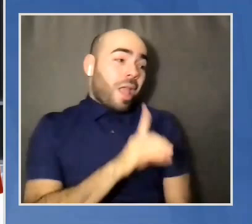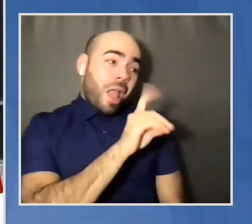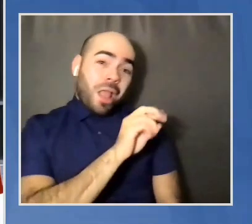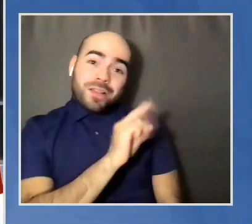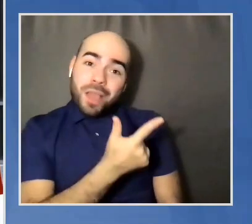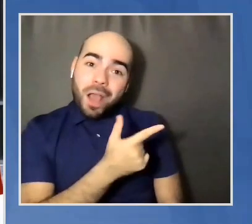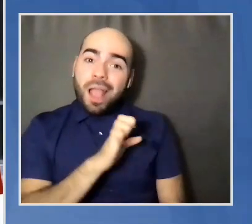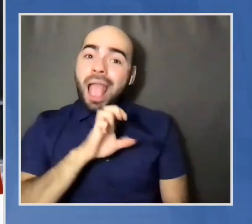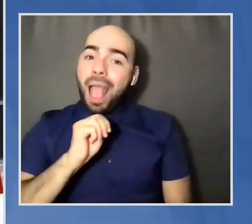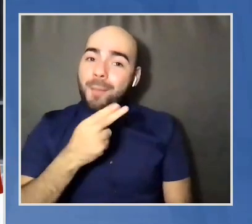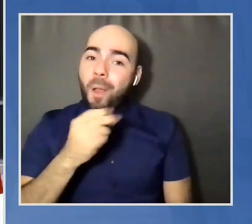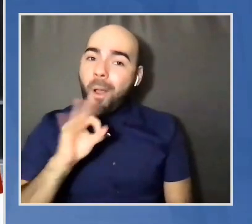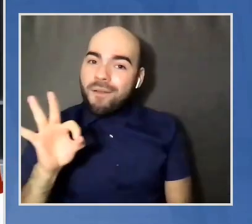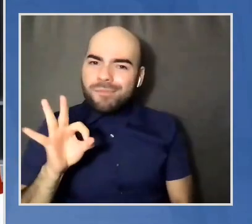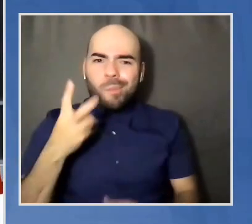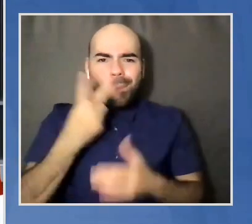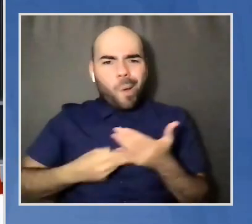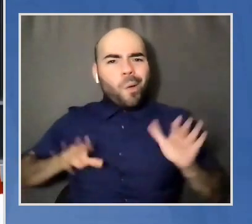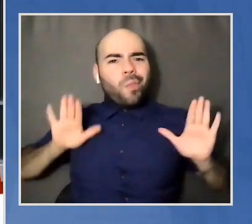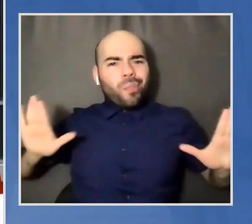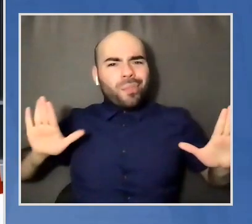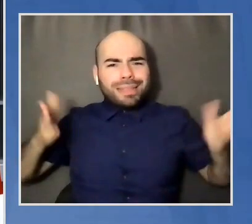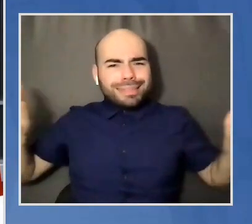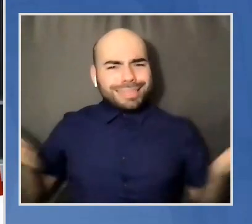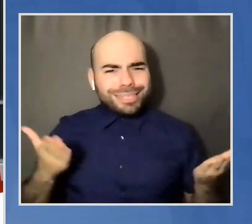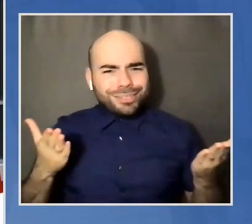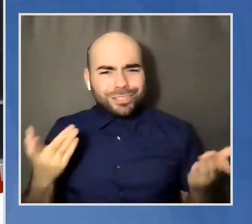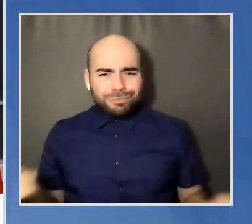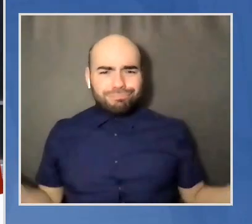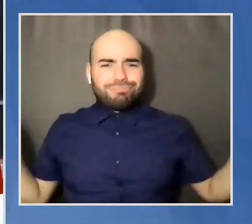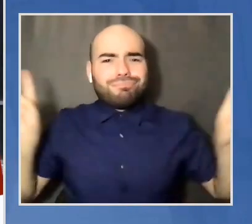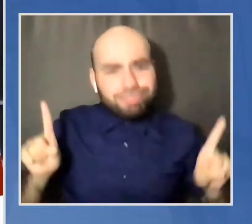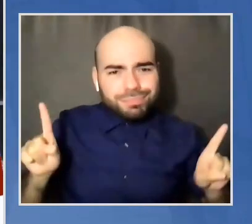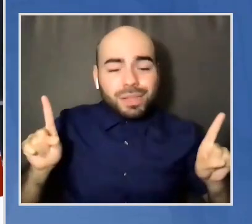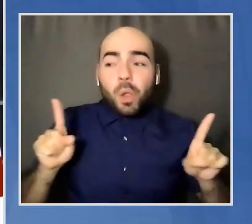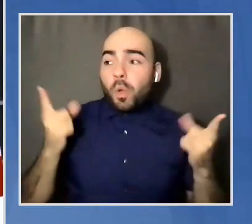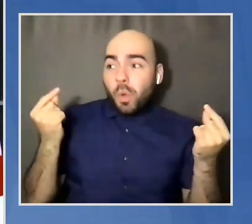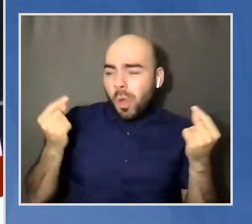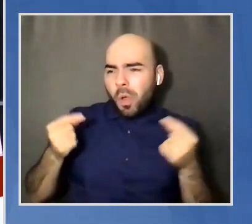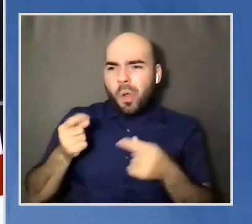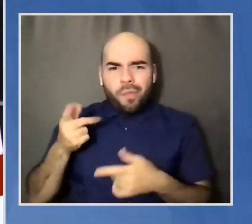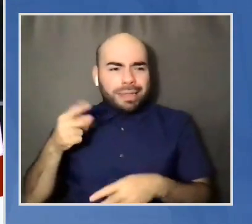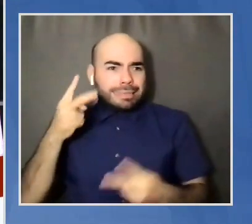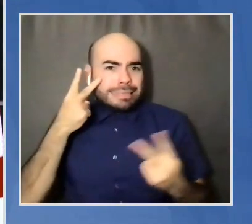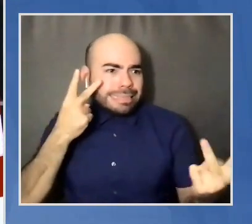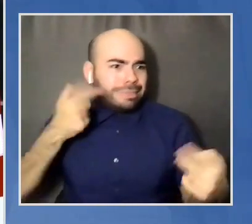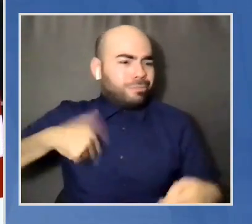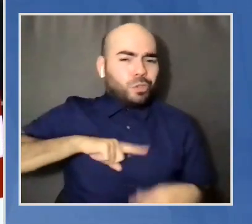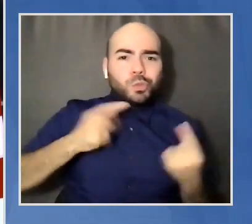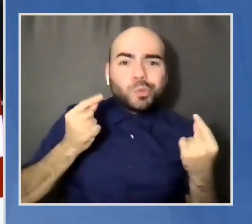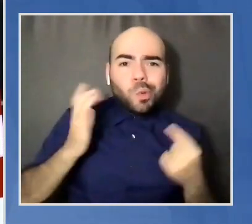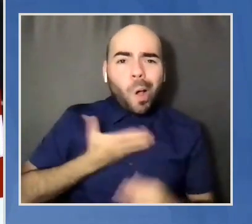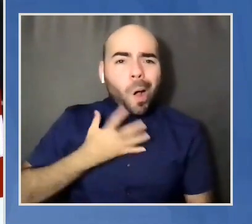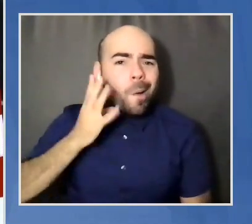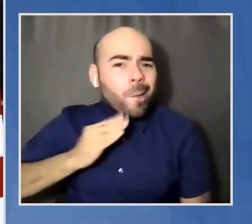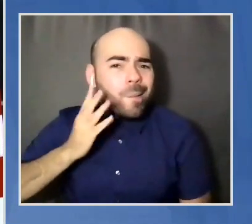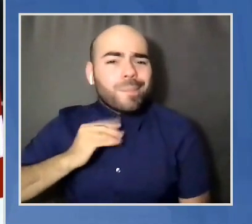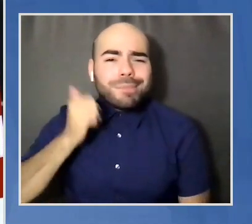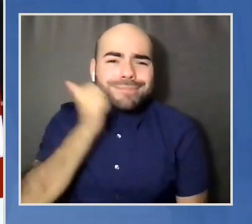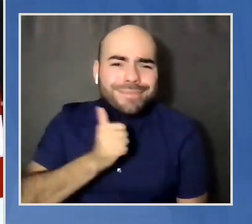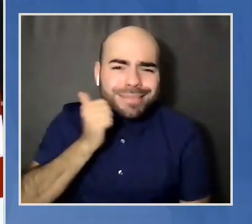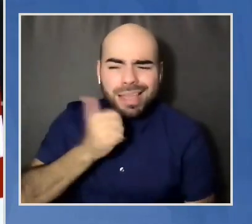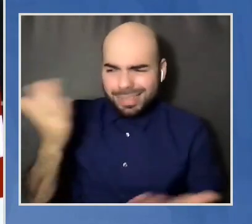and come and see for themselves what we have seen here in Iowa, what we have gone through in Iowa, and not just